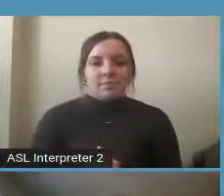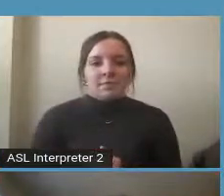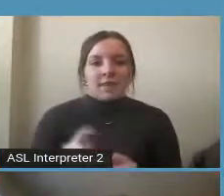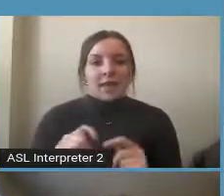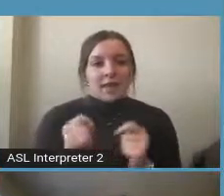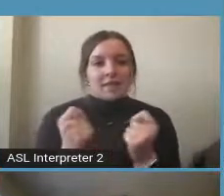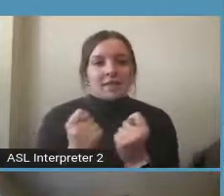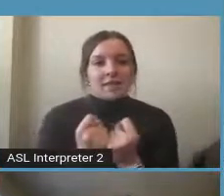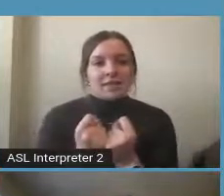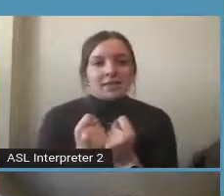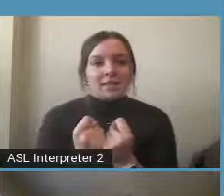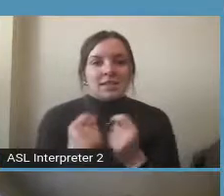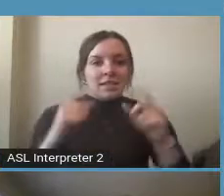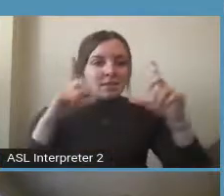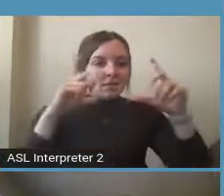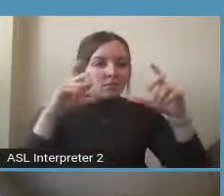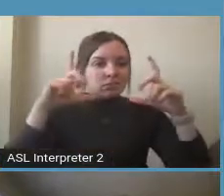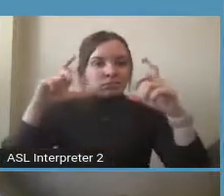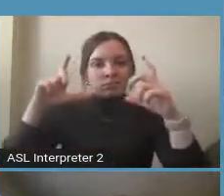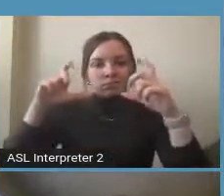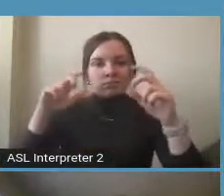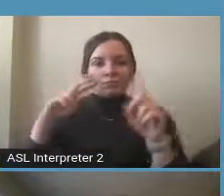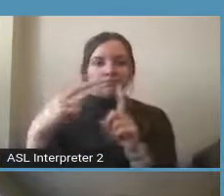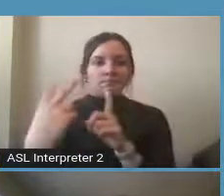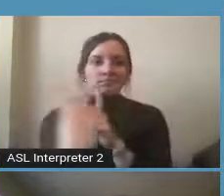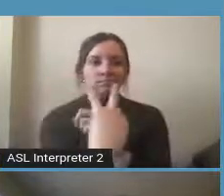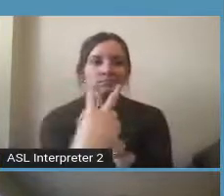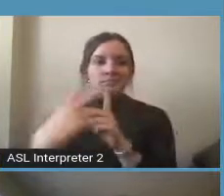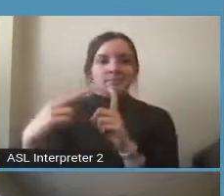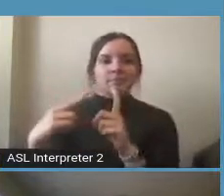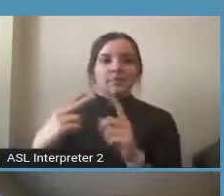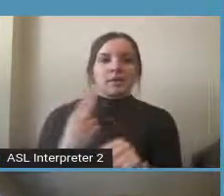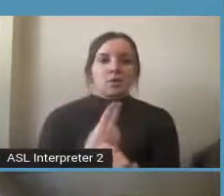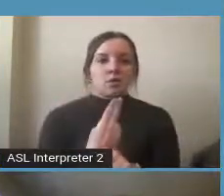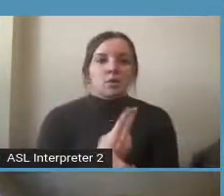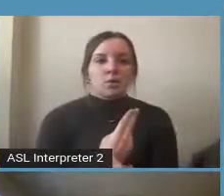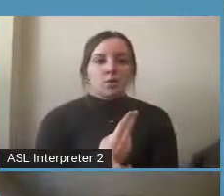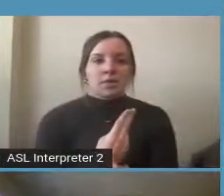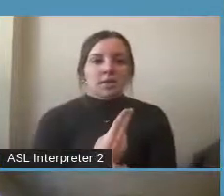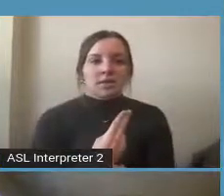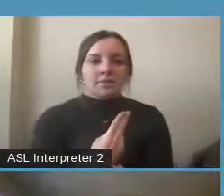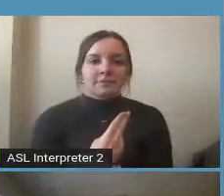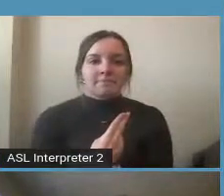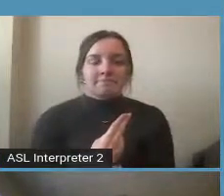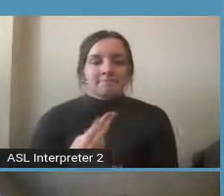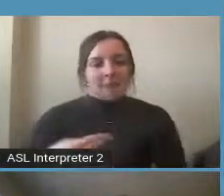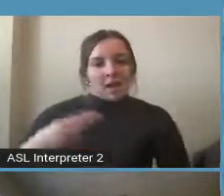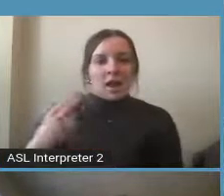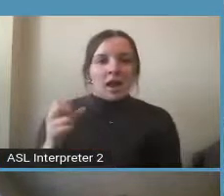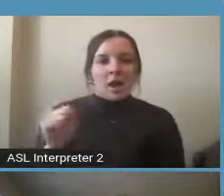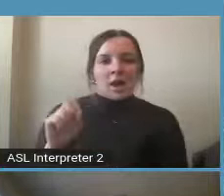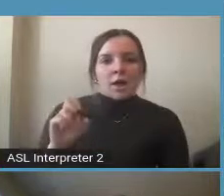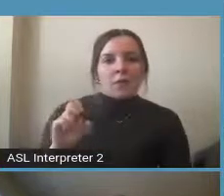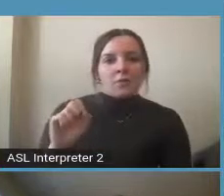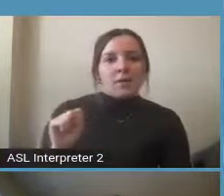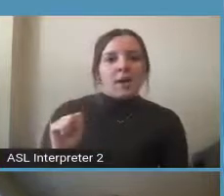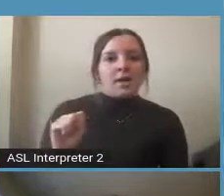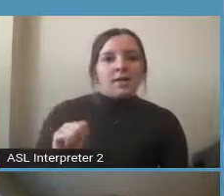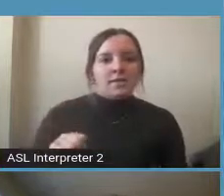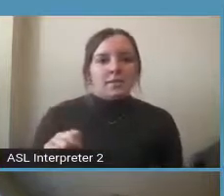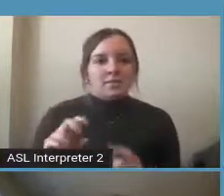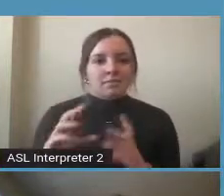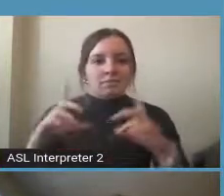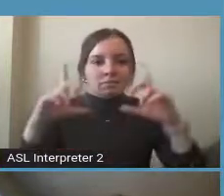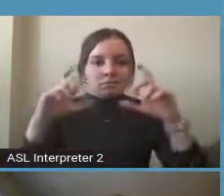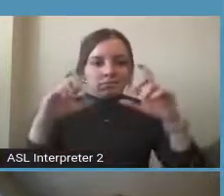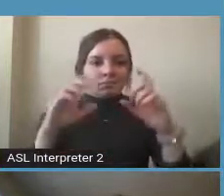captured images of the spacesuit using high-resolution photogrammetry, structured light, CT, and